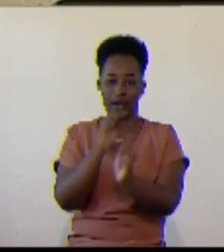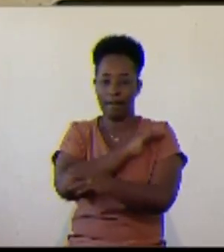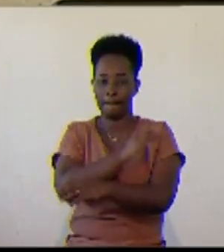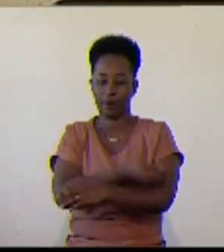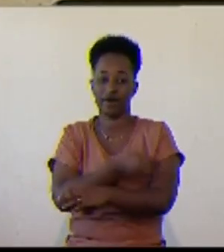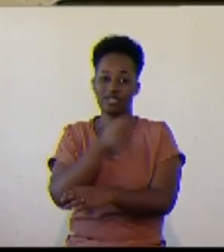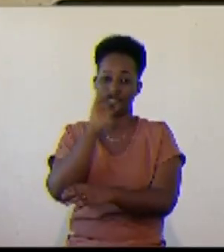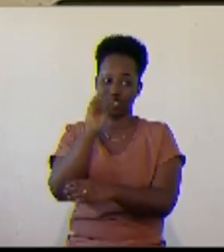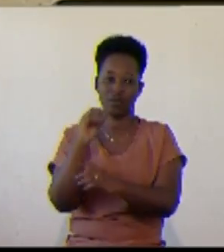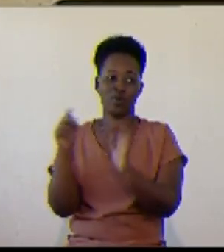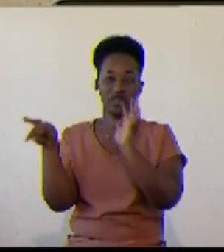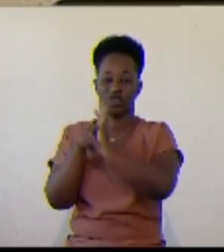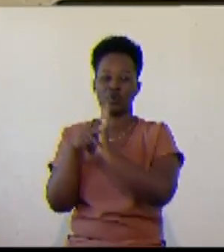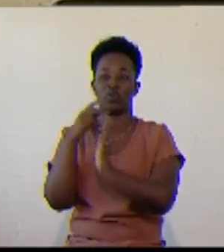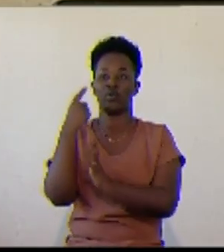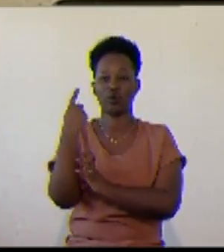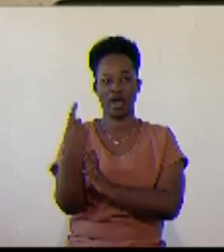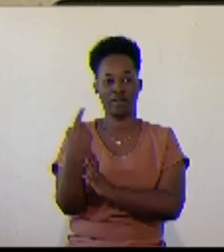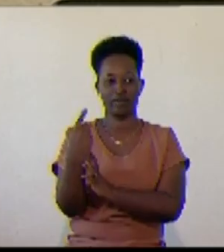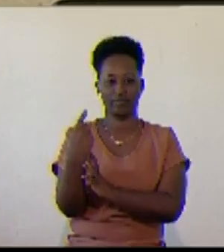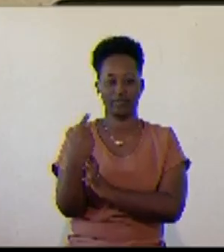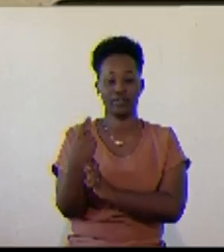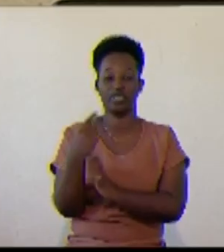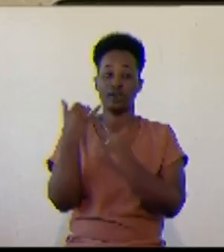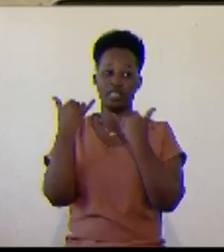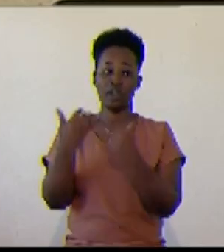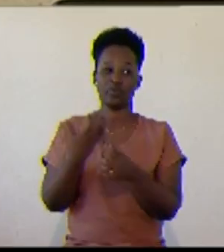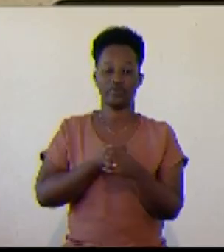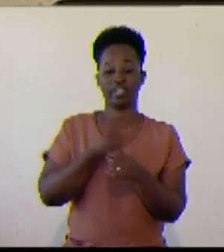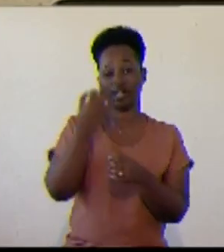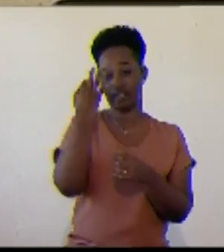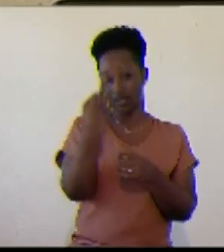1. Any number to power 0 is 1. So in this case, it is 3